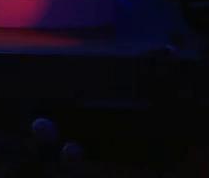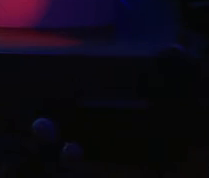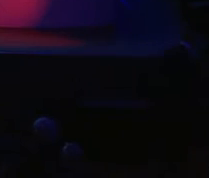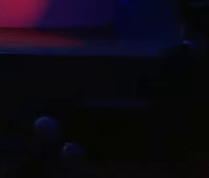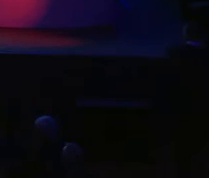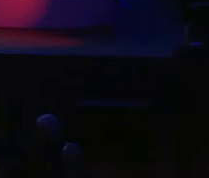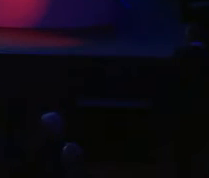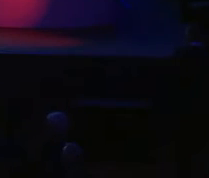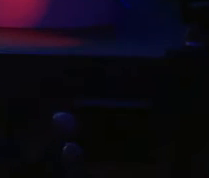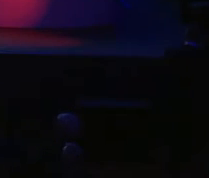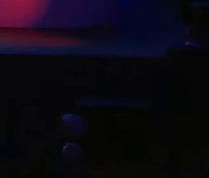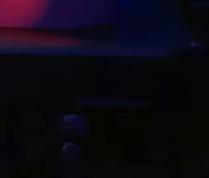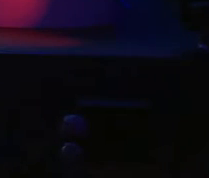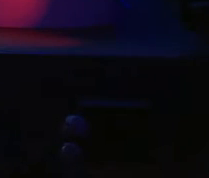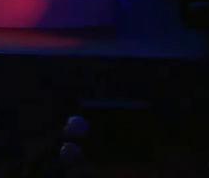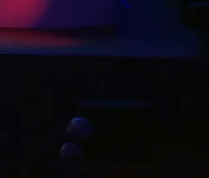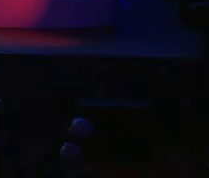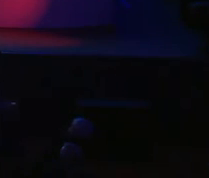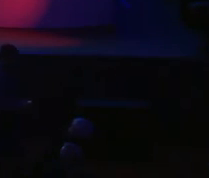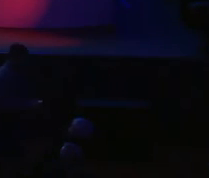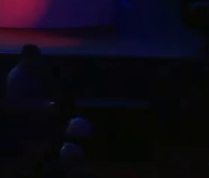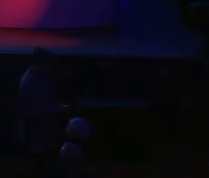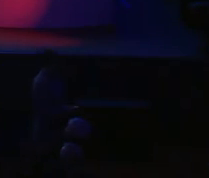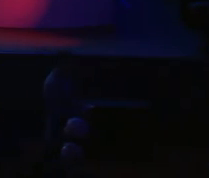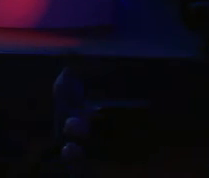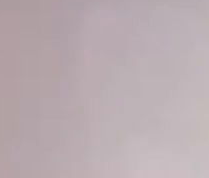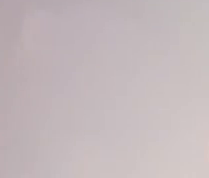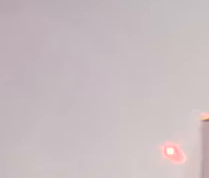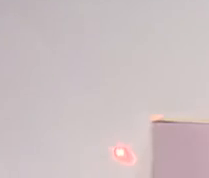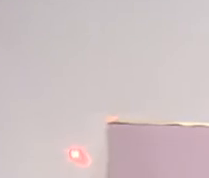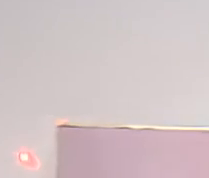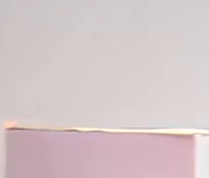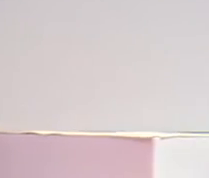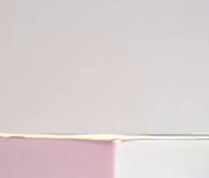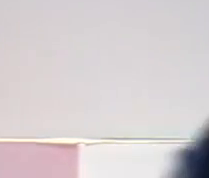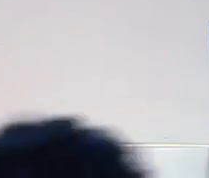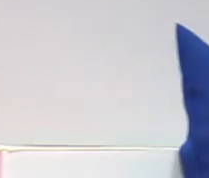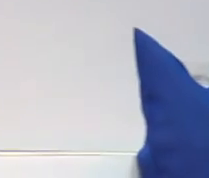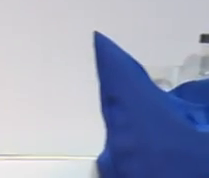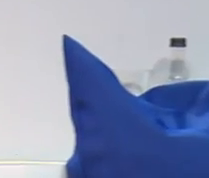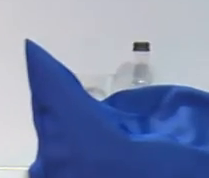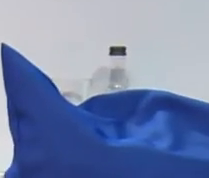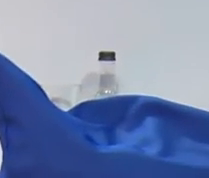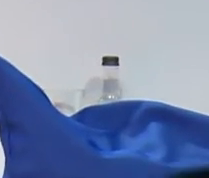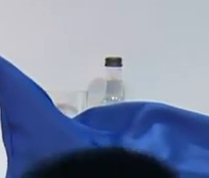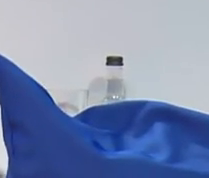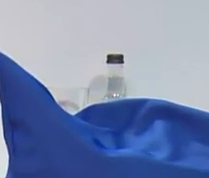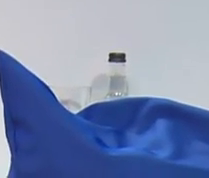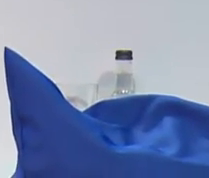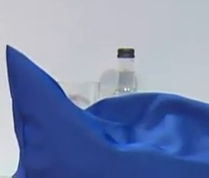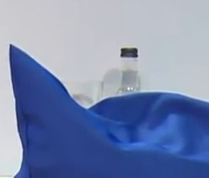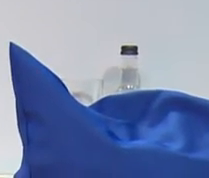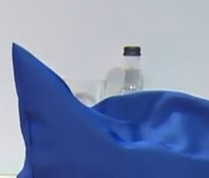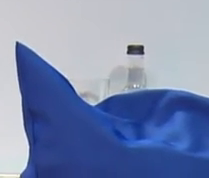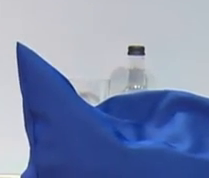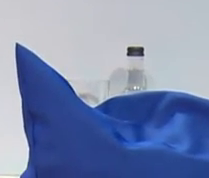Hello again. Thank you for taking your seats. So indeed, roaming